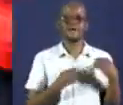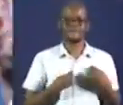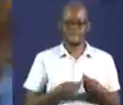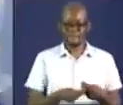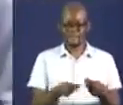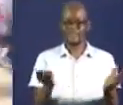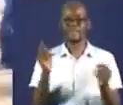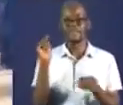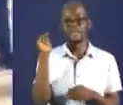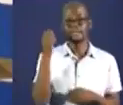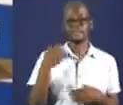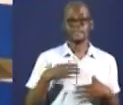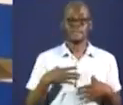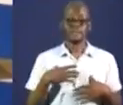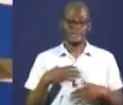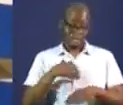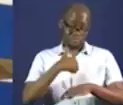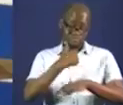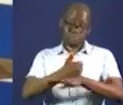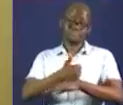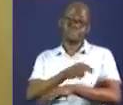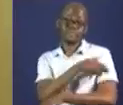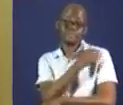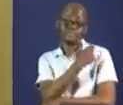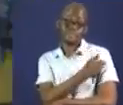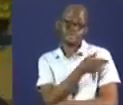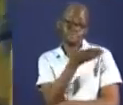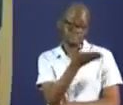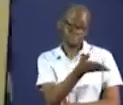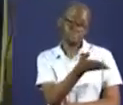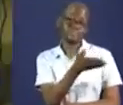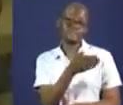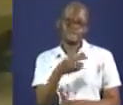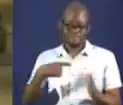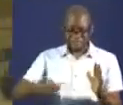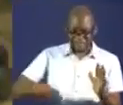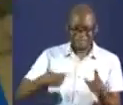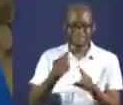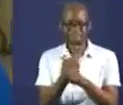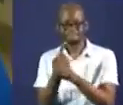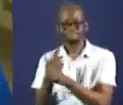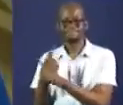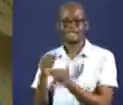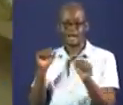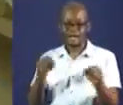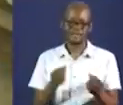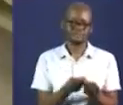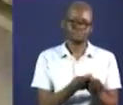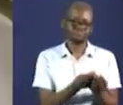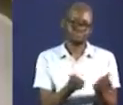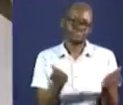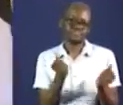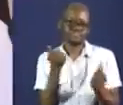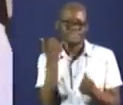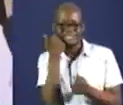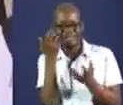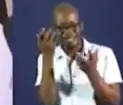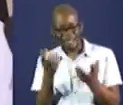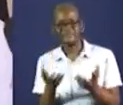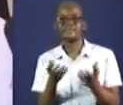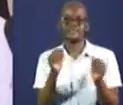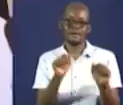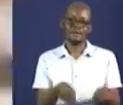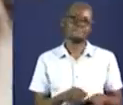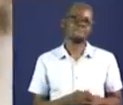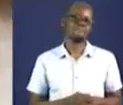to keep Kenyans safe. The facility has all the equipments you need, from handling a basic patient up to